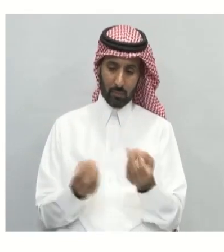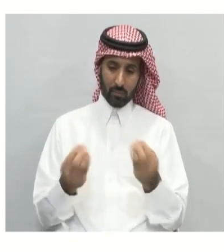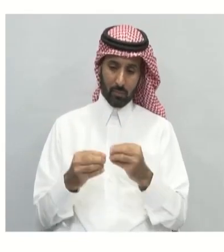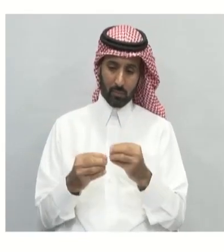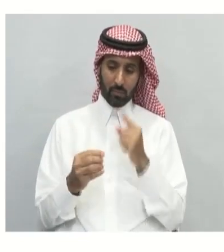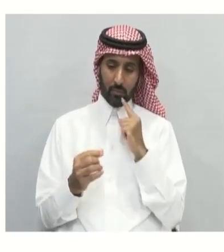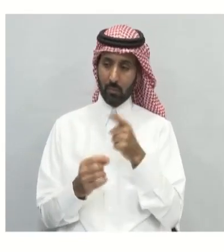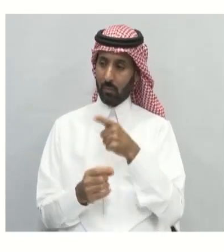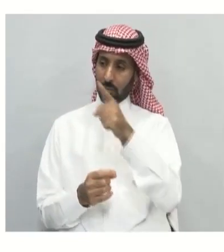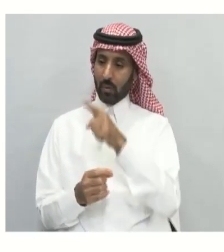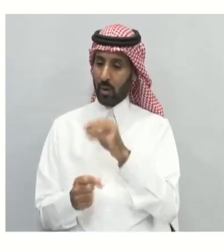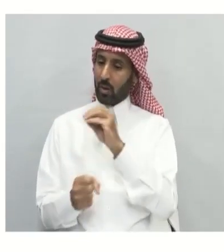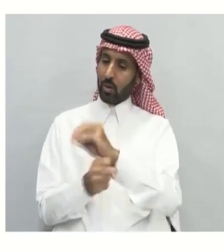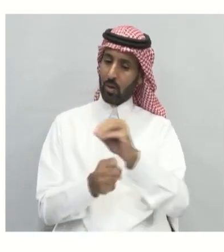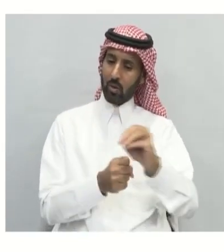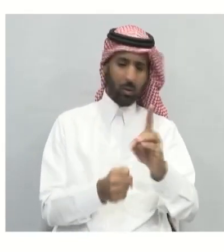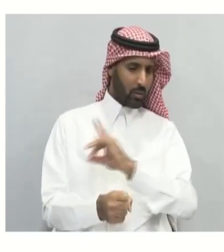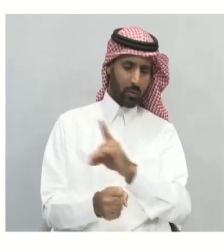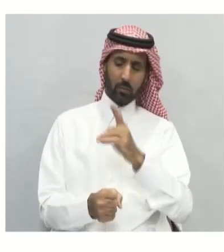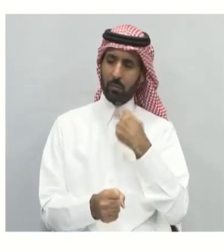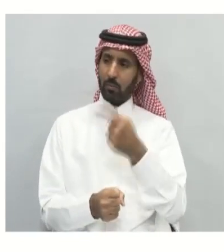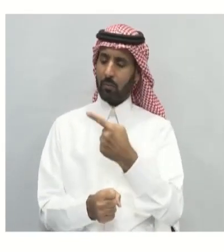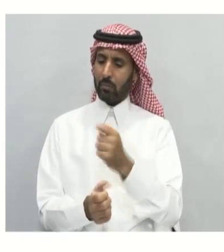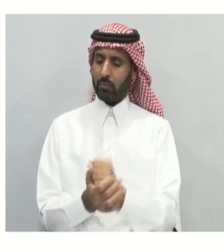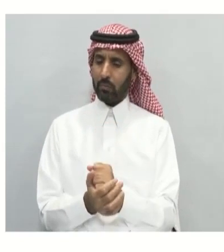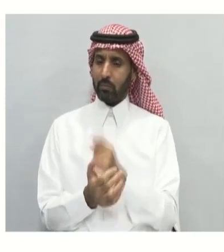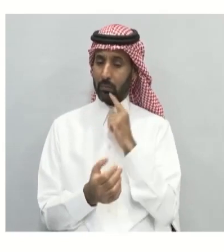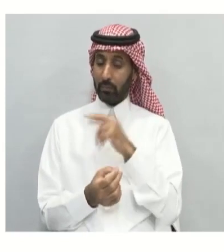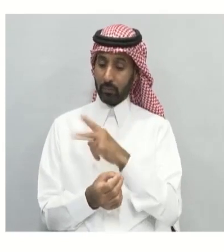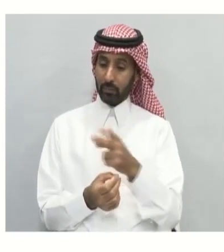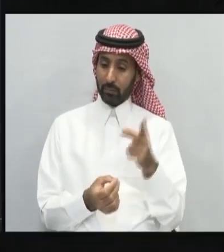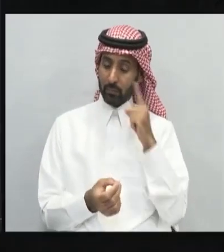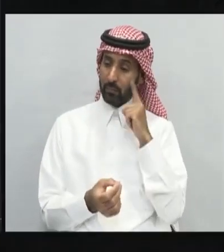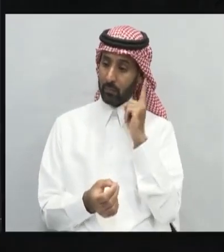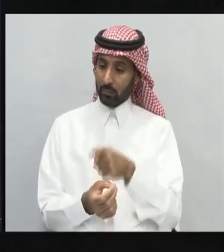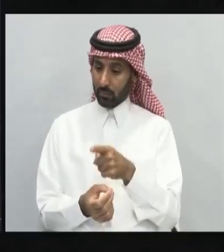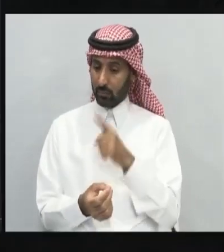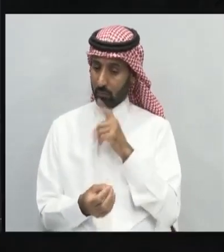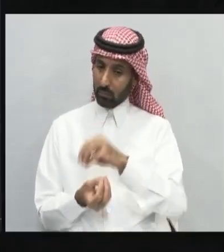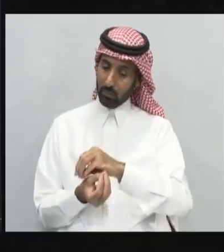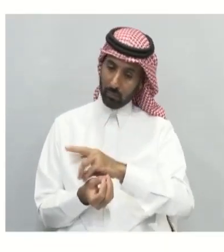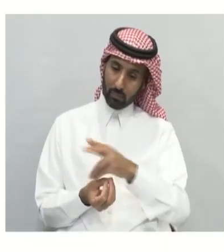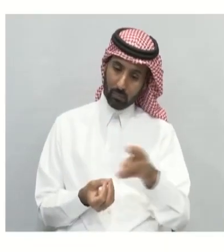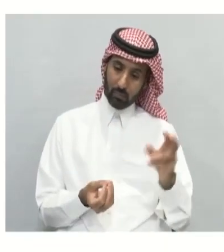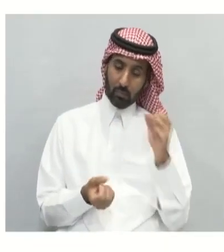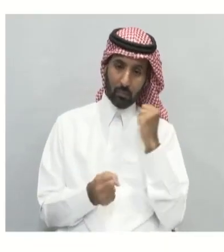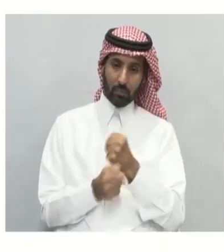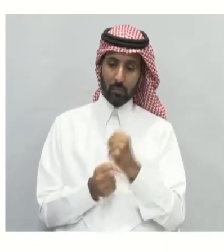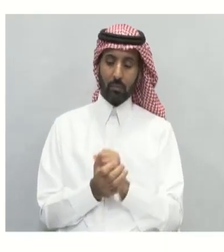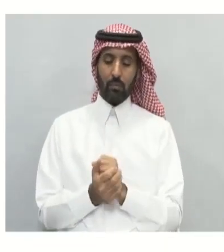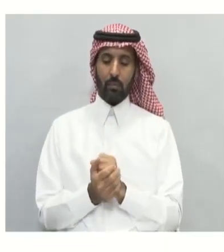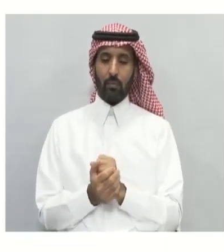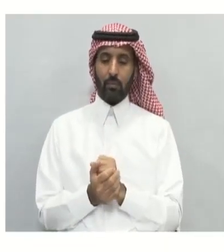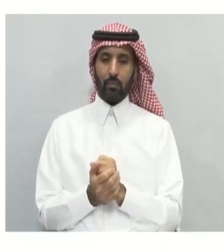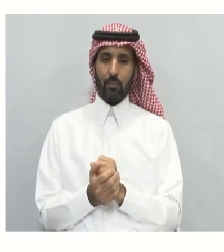always ask, tell, or said. You have to say recommend, many other verbs. You can refer to the grammar